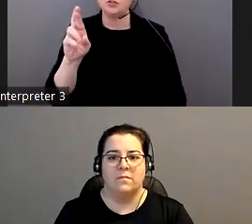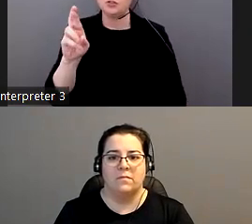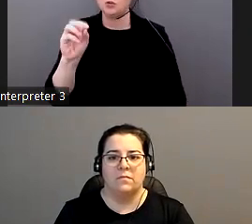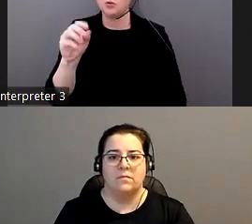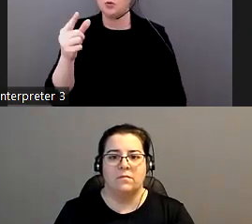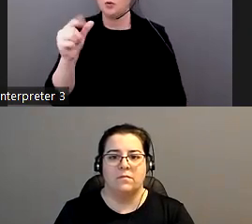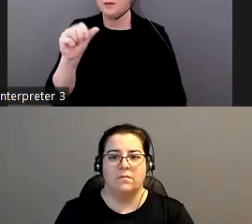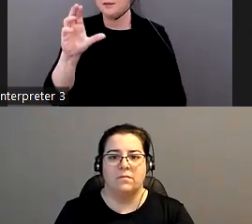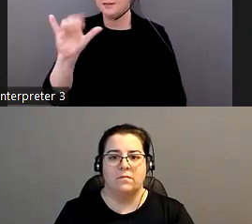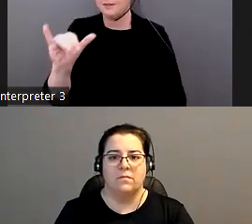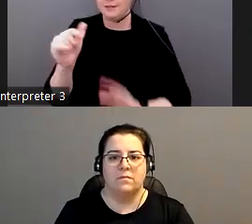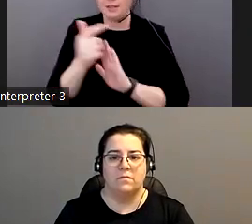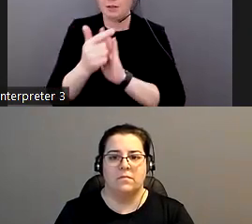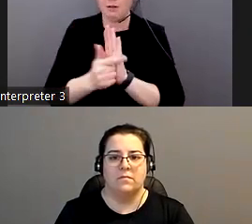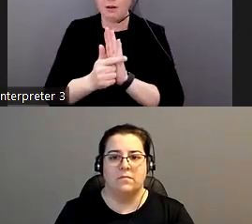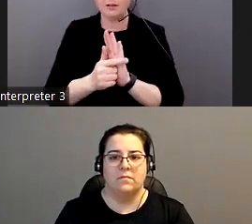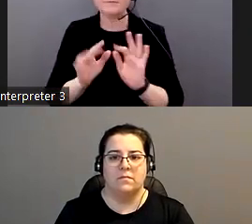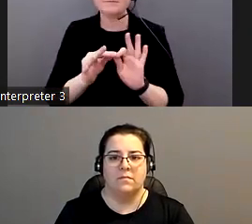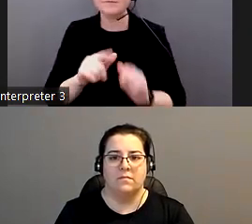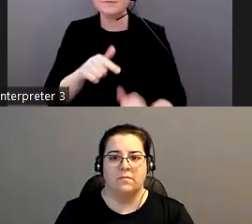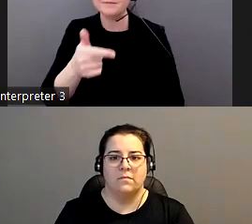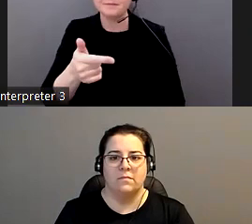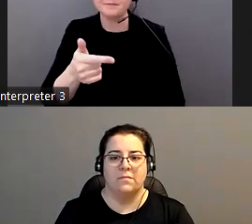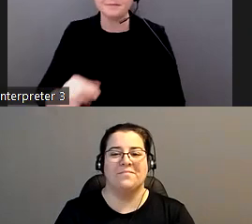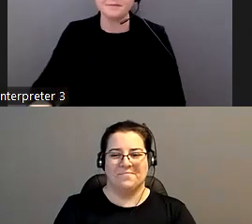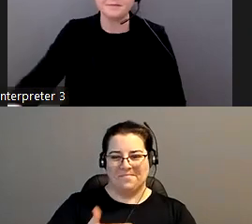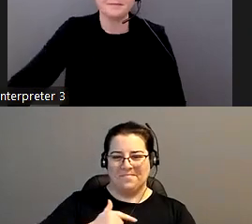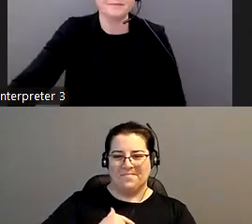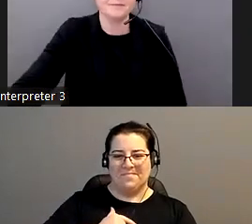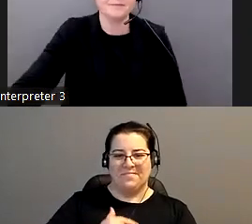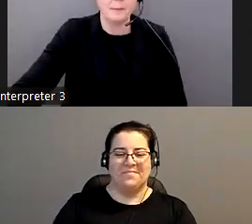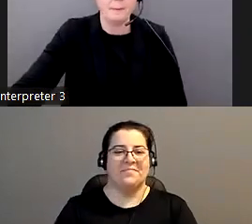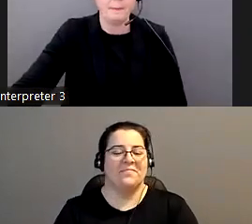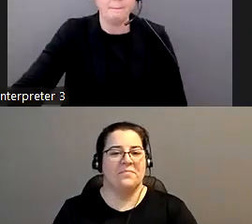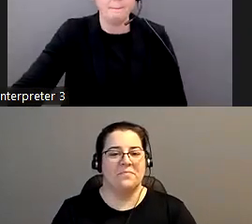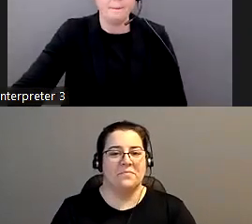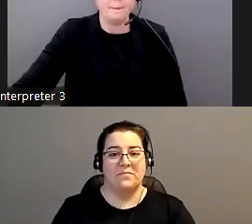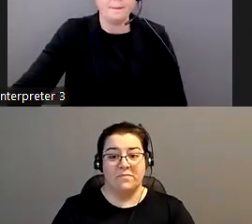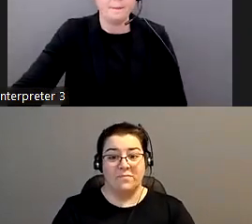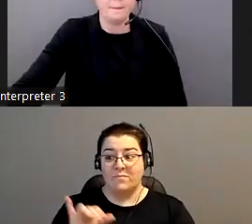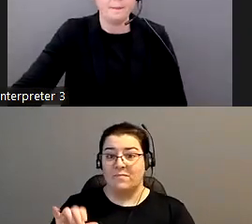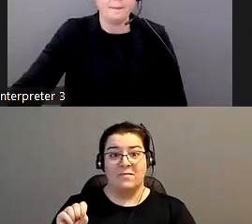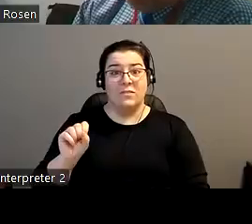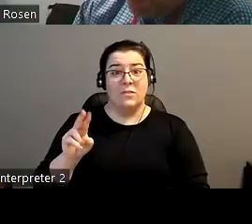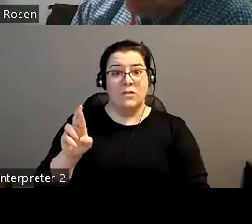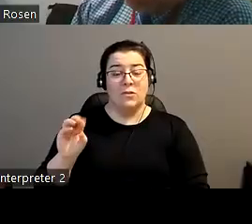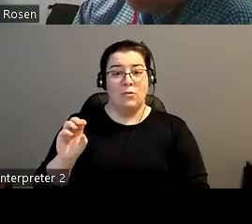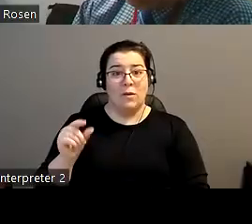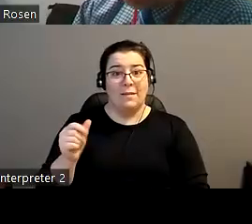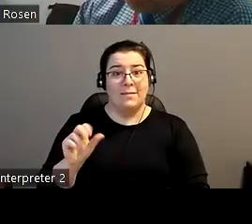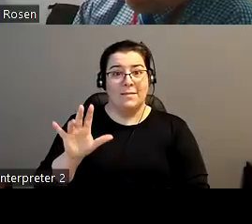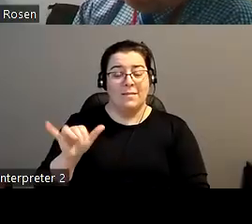And the surrogacy law is in the not that unlikely event